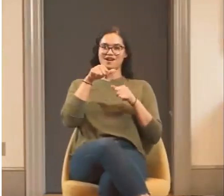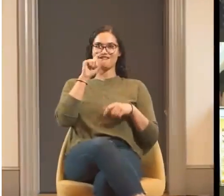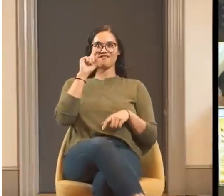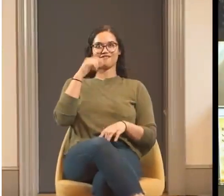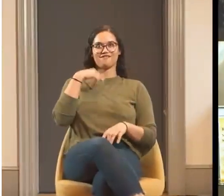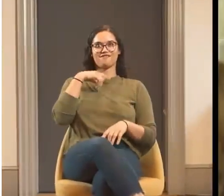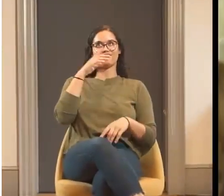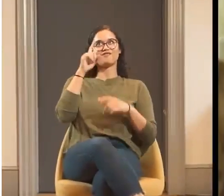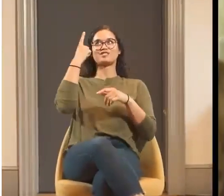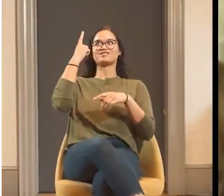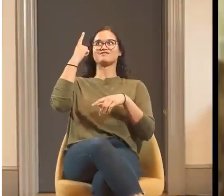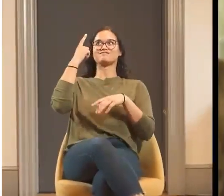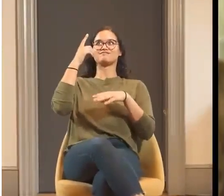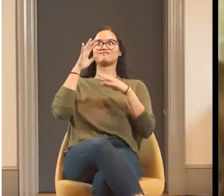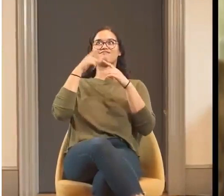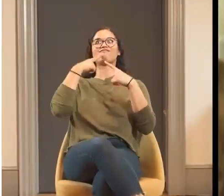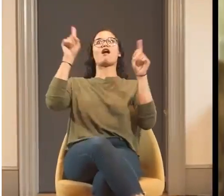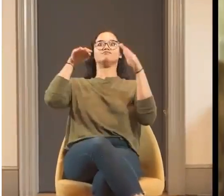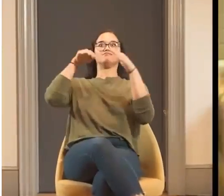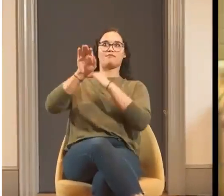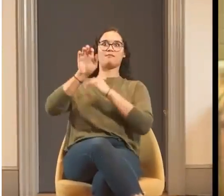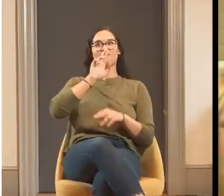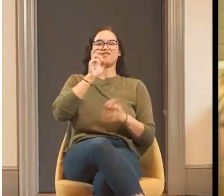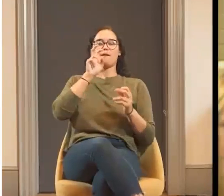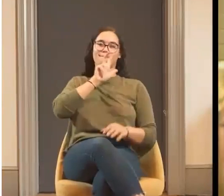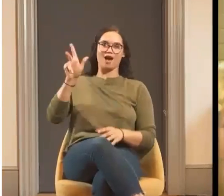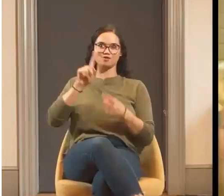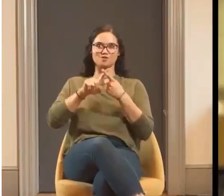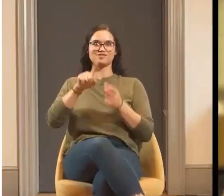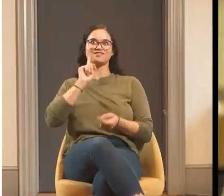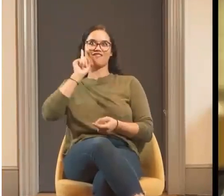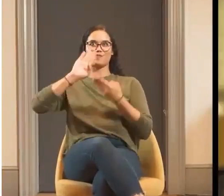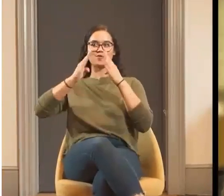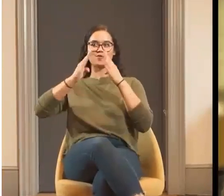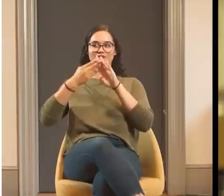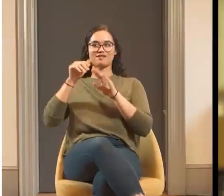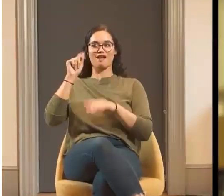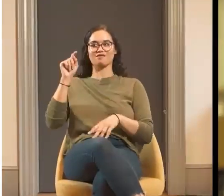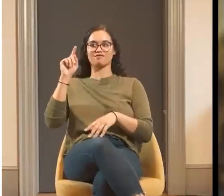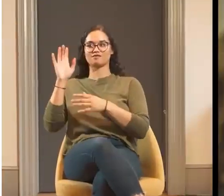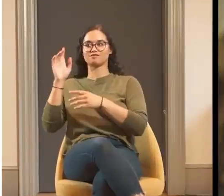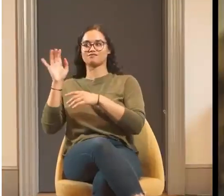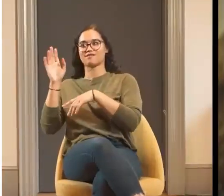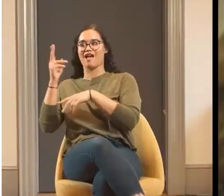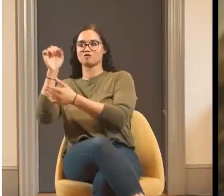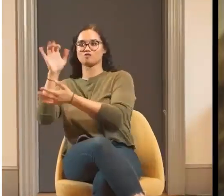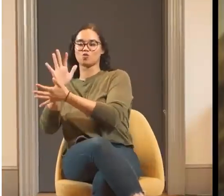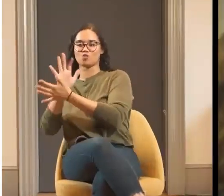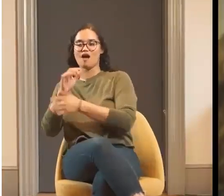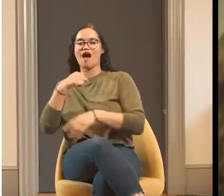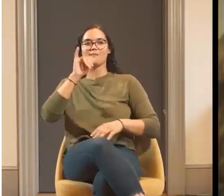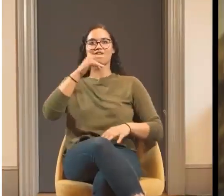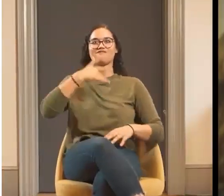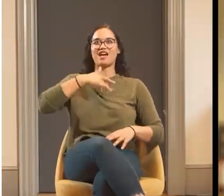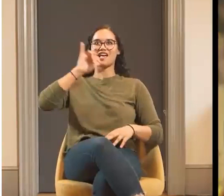remember when I finally came into the deaf community. It was in high school, and I felt like the